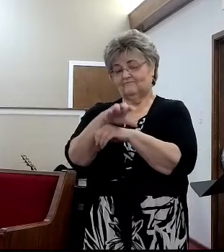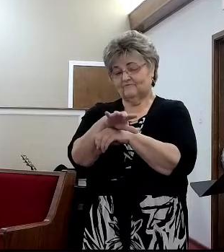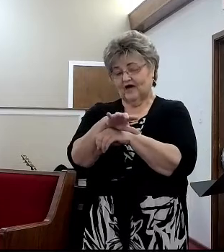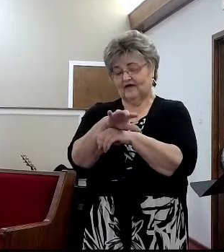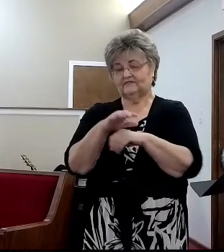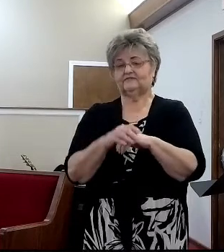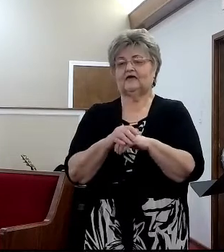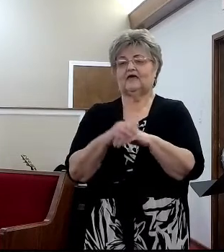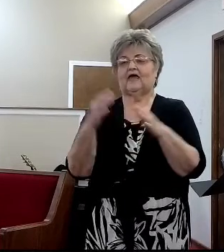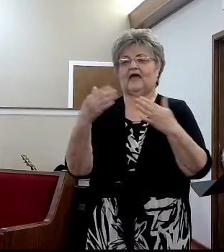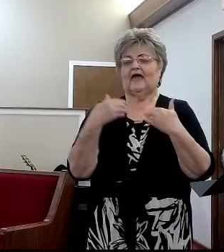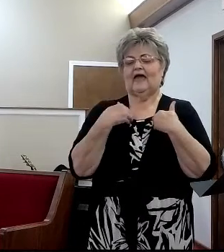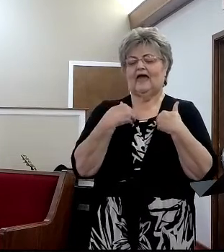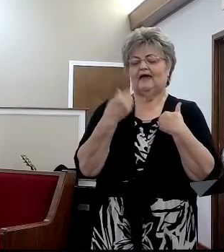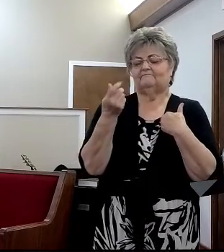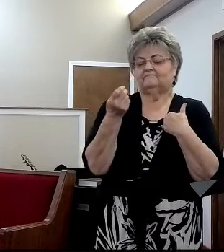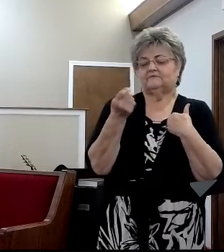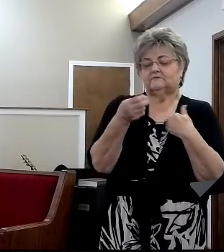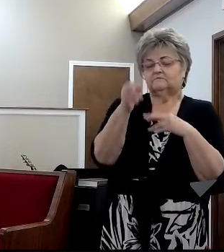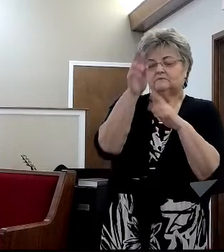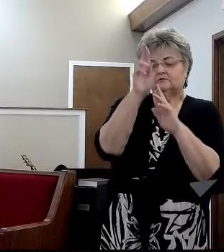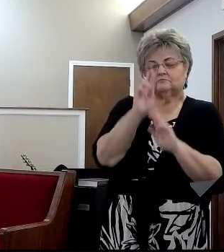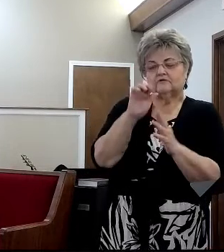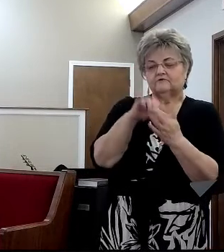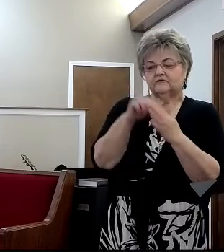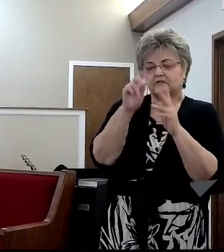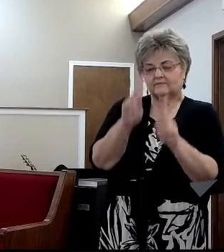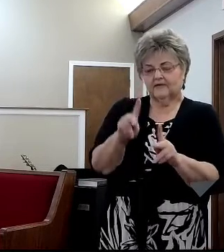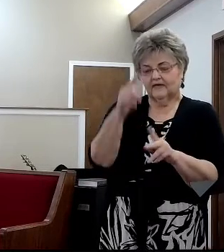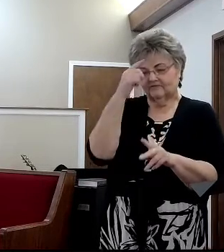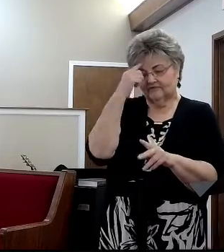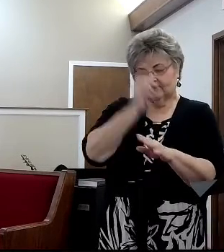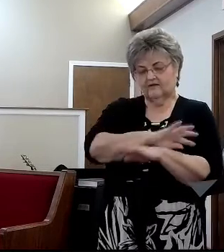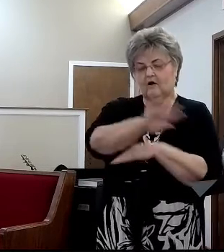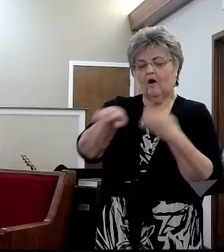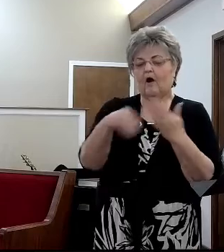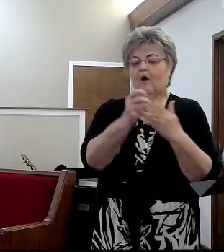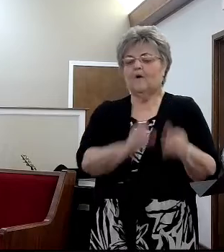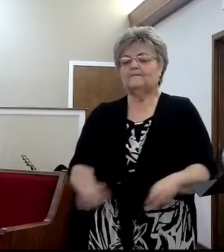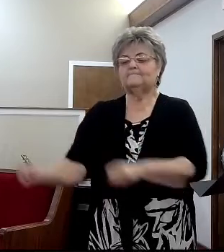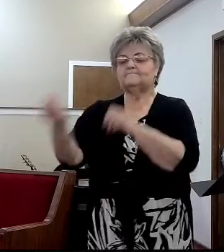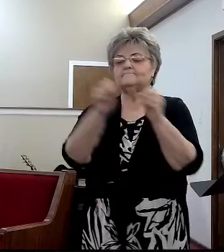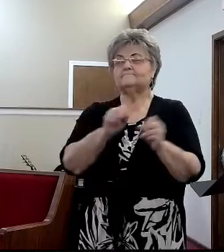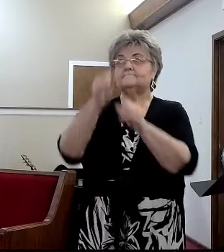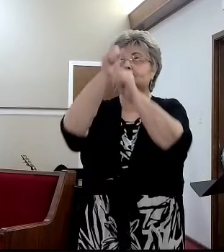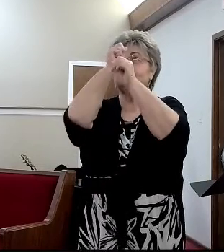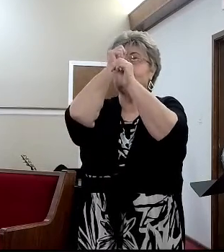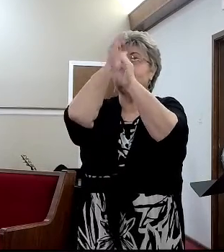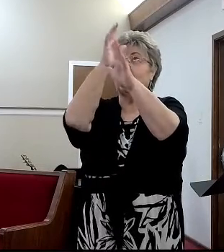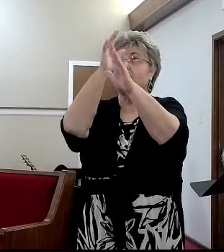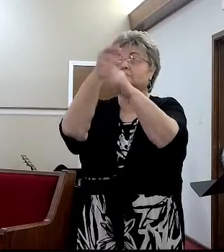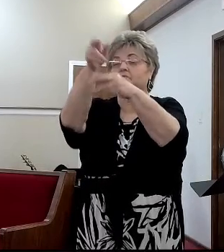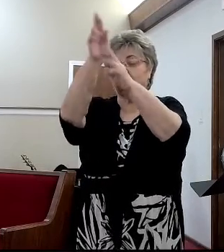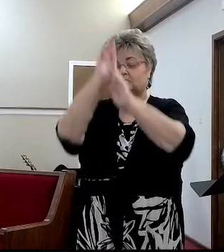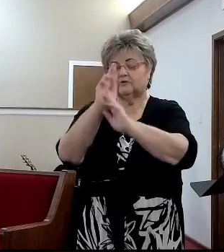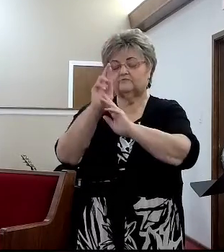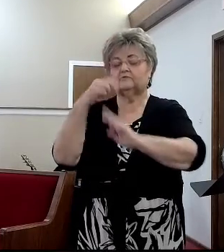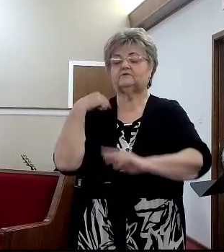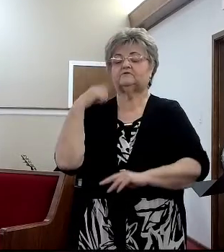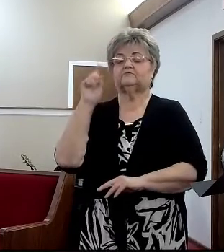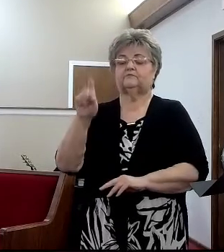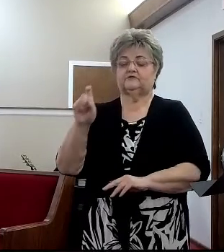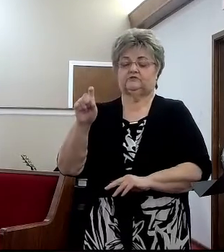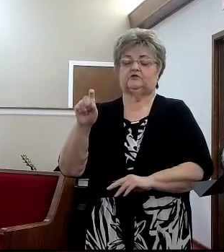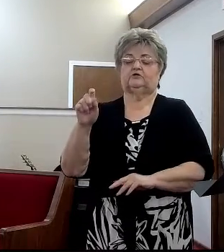We kind of have a little bit of reverence to that person. But think of our Almighty Father, the reverence that we should have. Again, the Bible